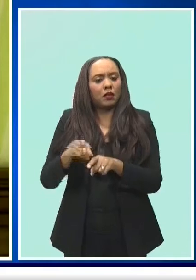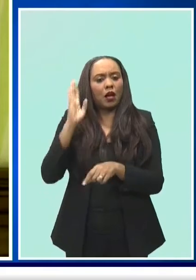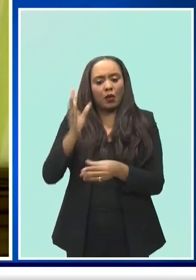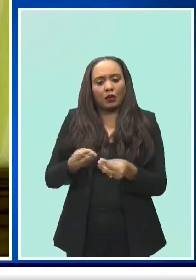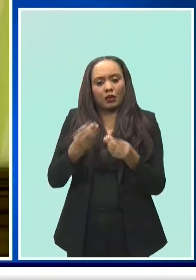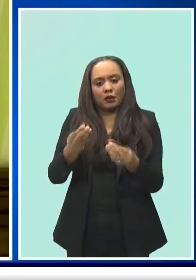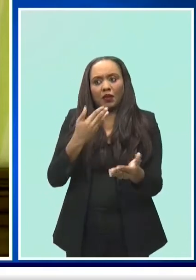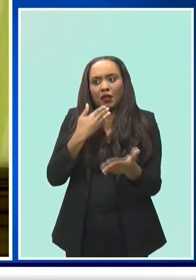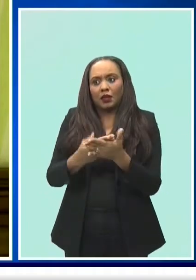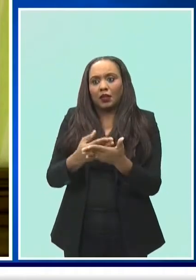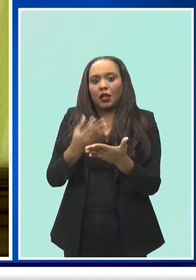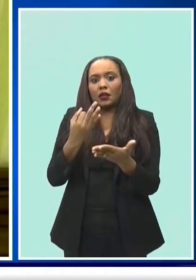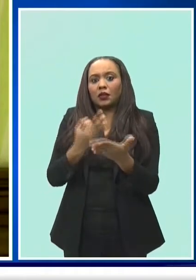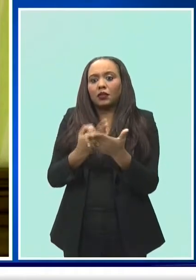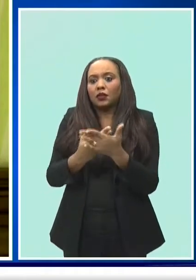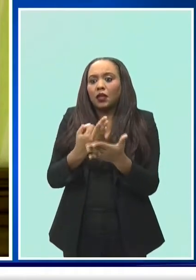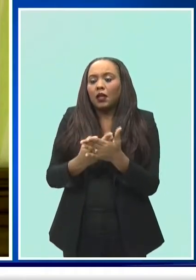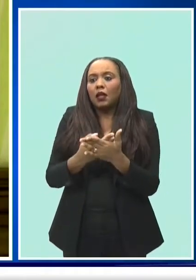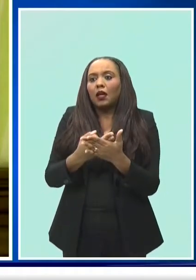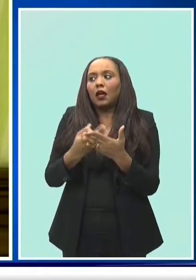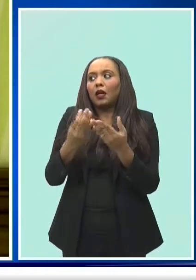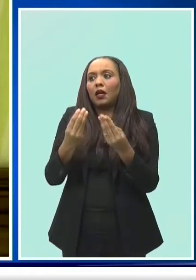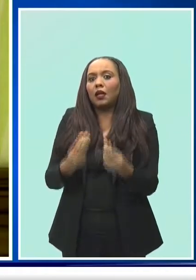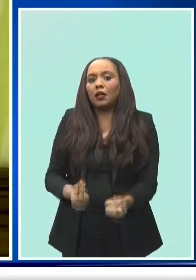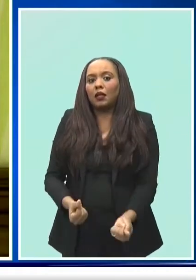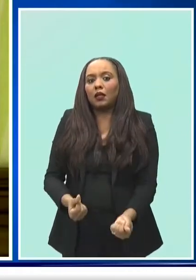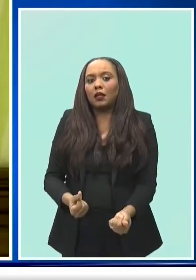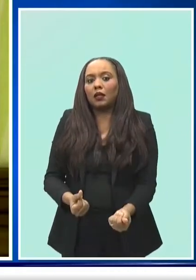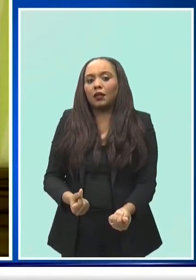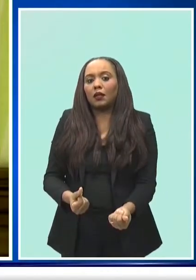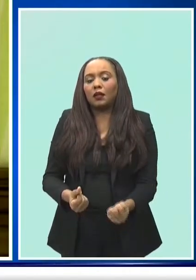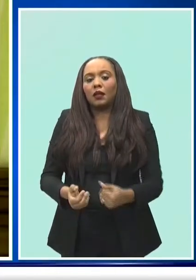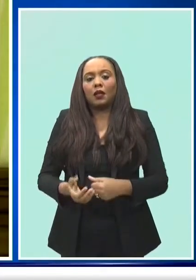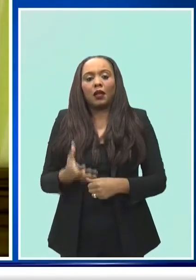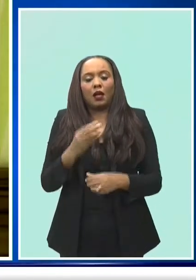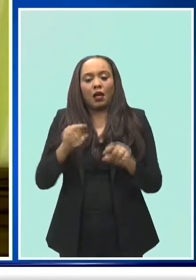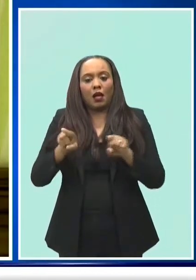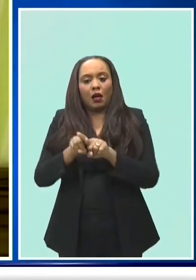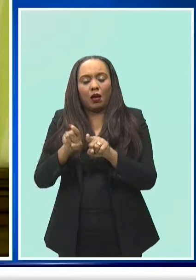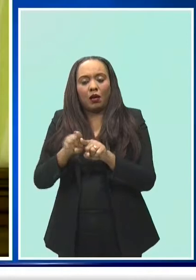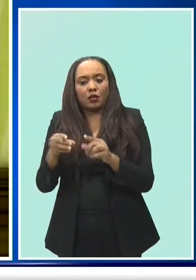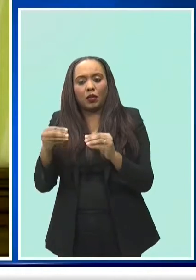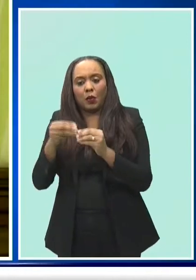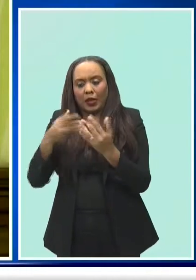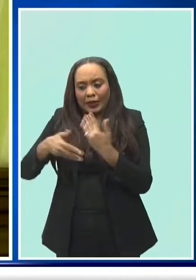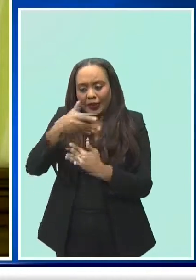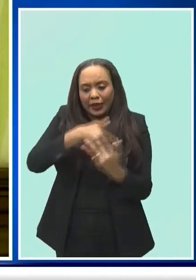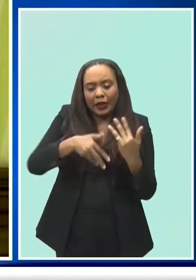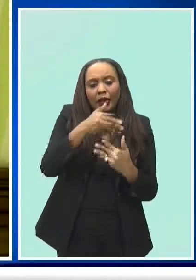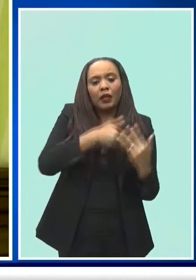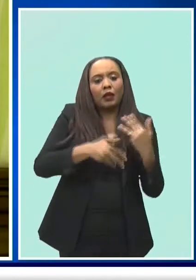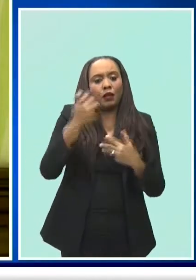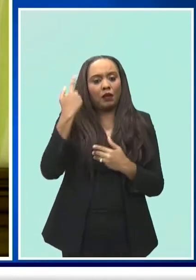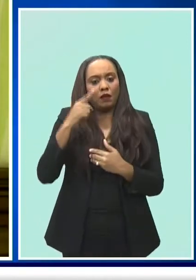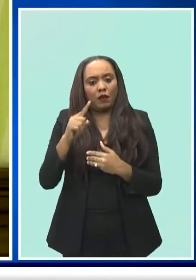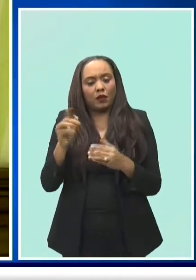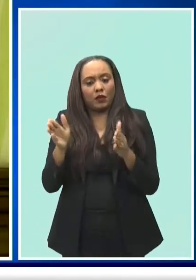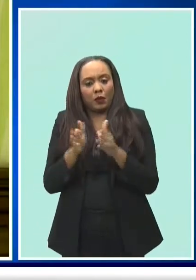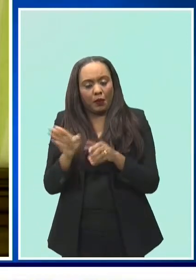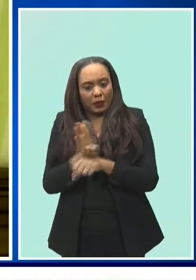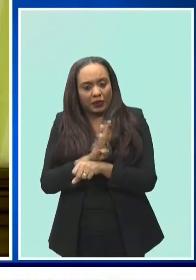financing solutions, mentorship, and enterprise engagement to our most vulnerable MSMEs.